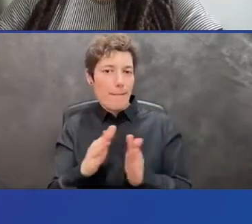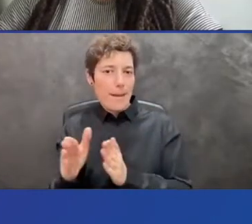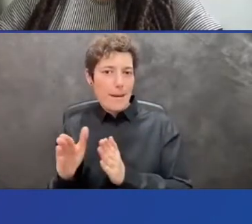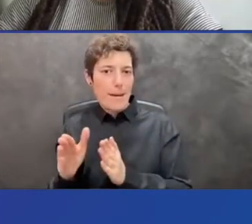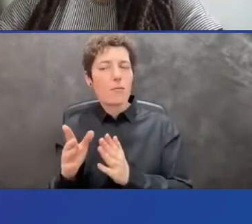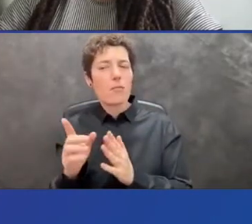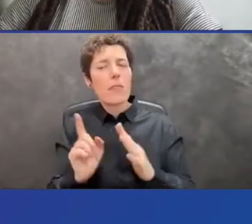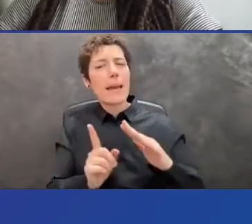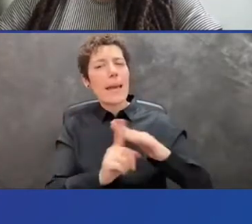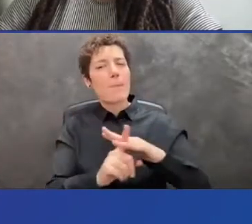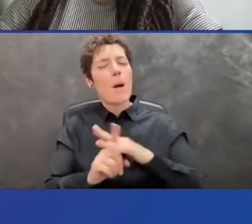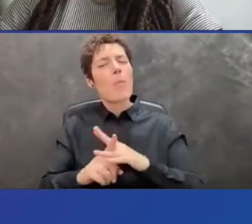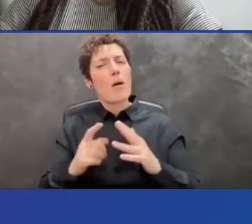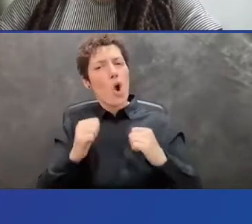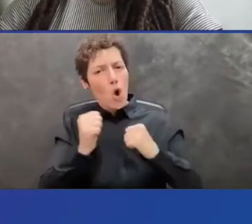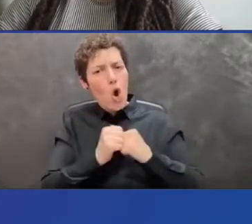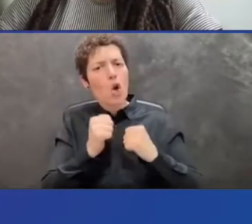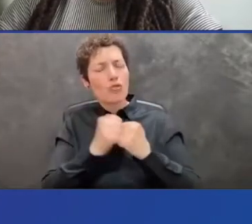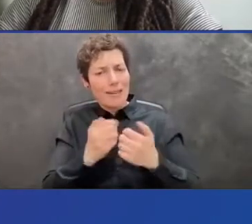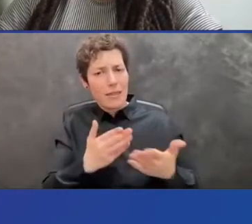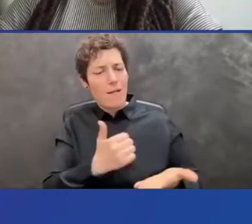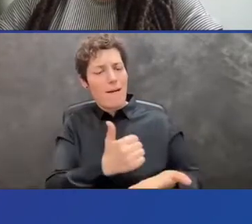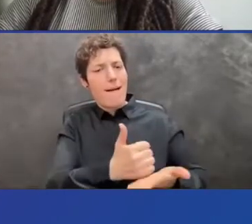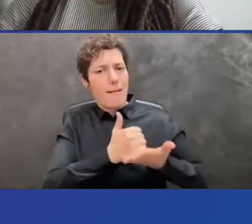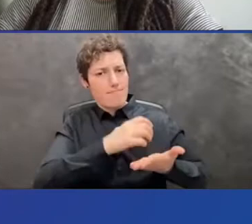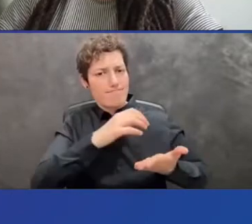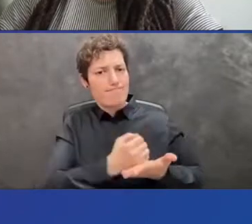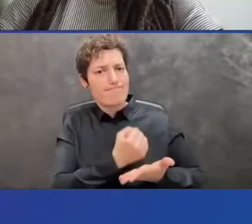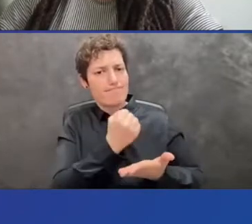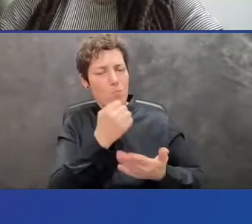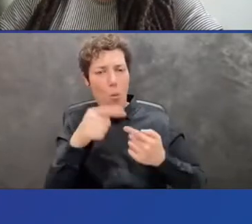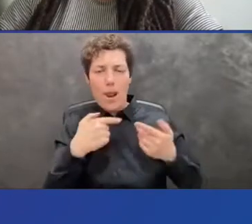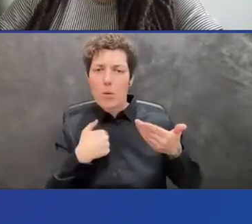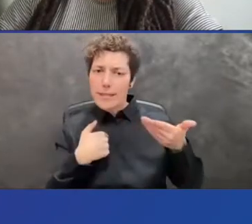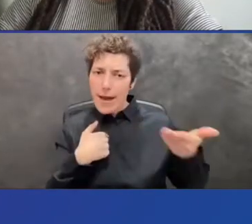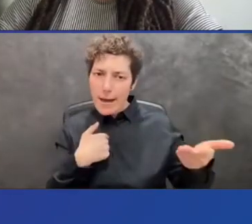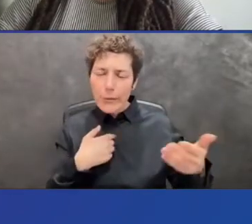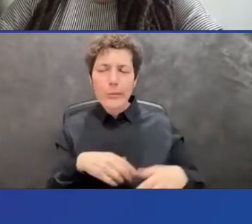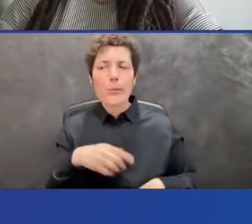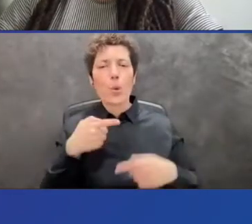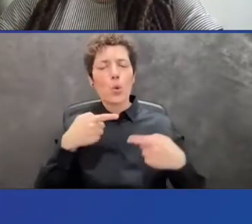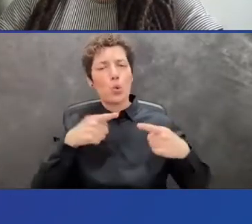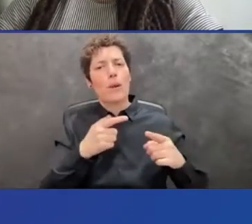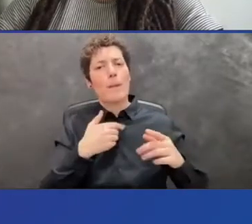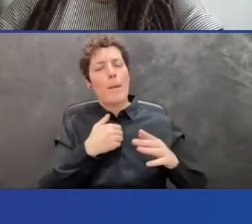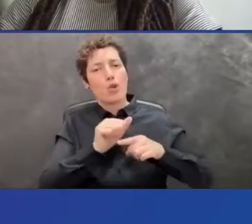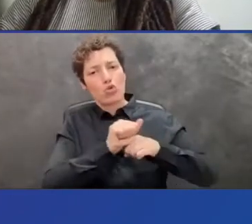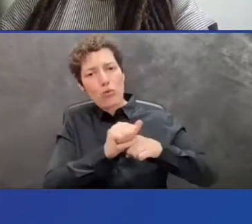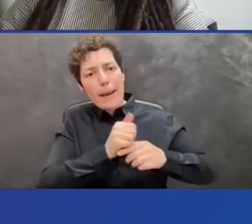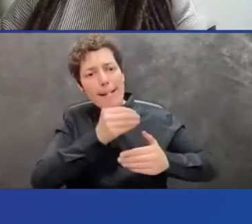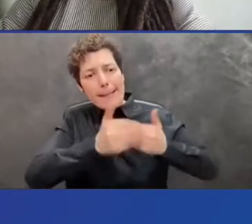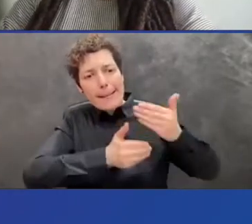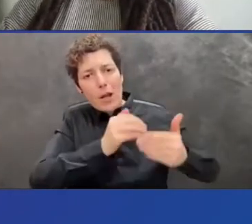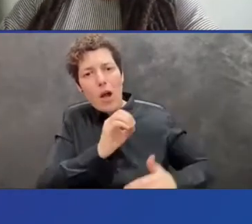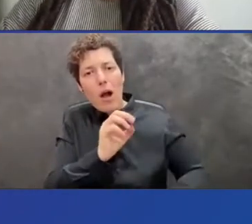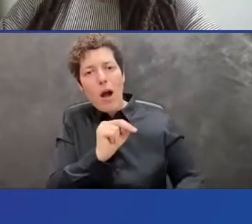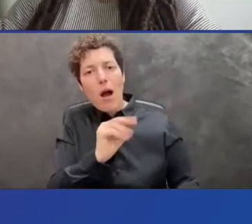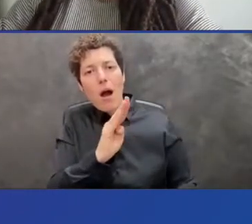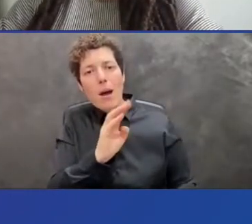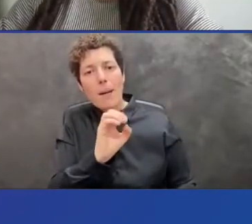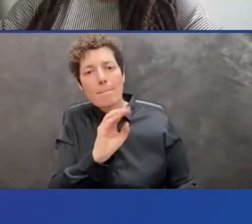came up as far as, oh, these concrete things were there when I was hired and onboarded, or after I started working. These were really, really